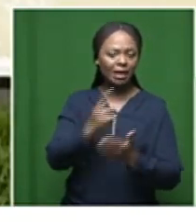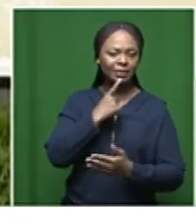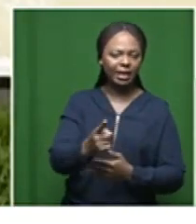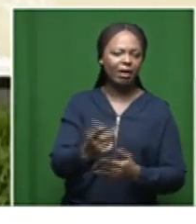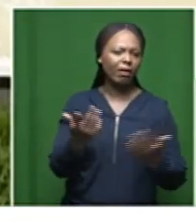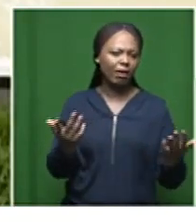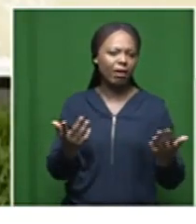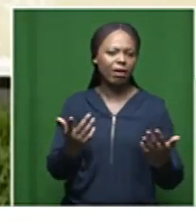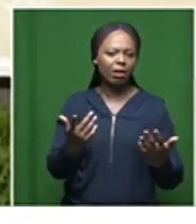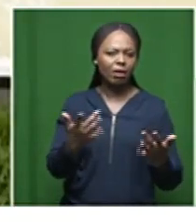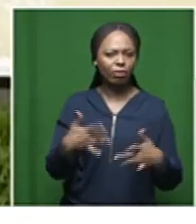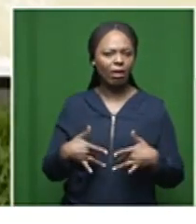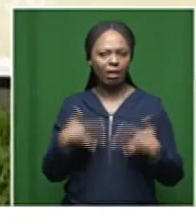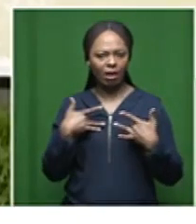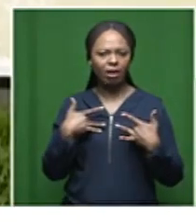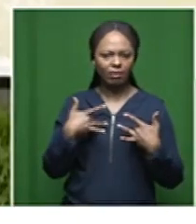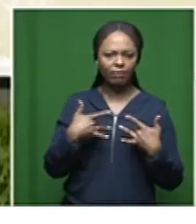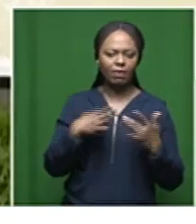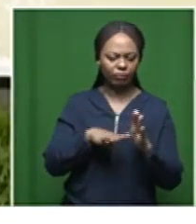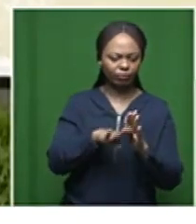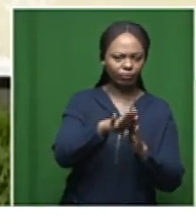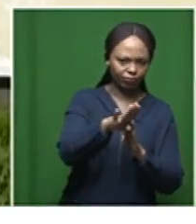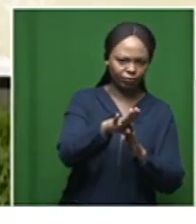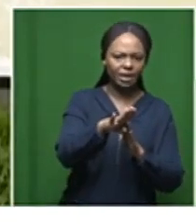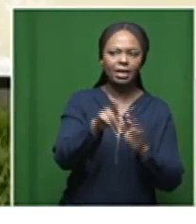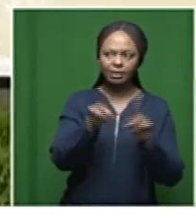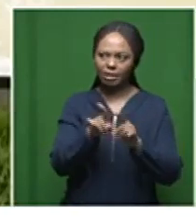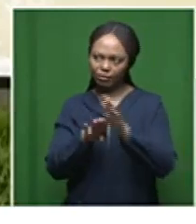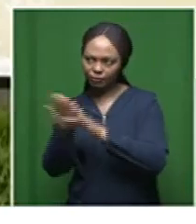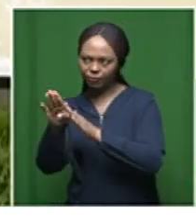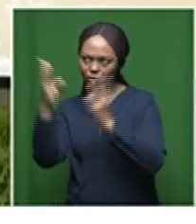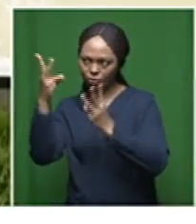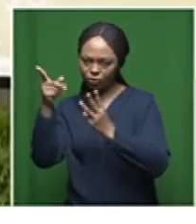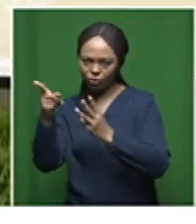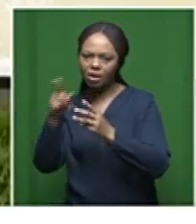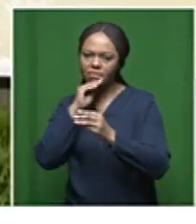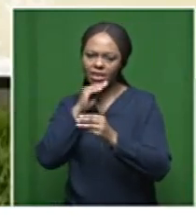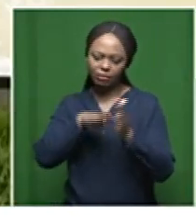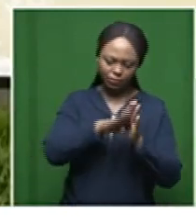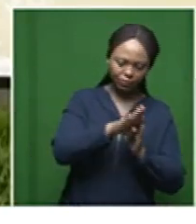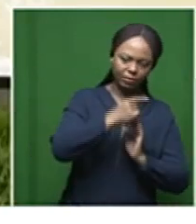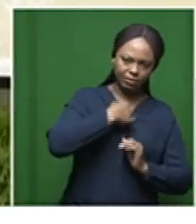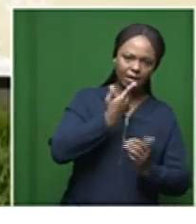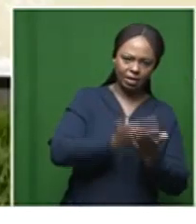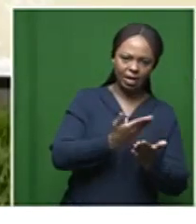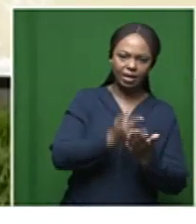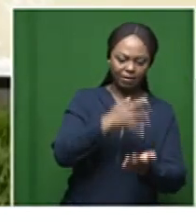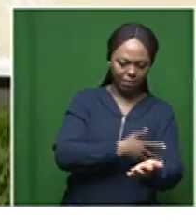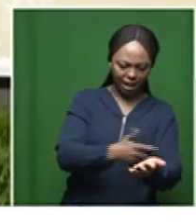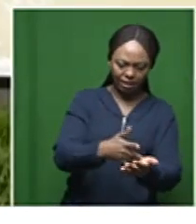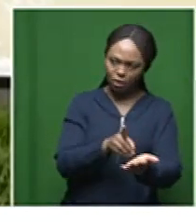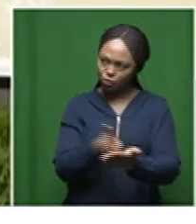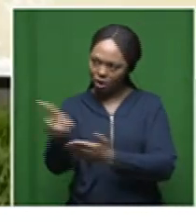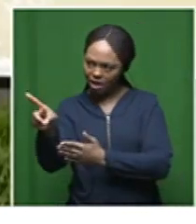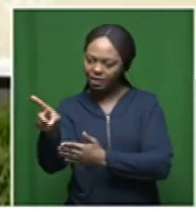like we rise by lifting others, of which is a very good thing, because maybe if you're donating blood today, maybe like in coming future,